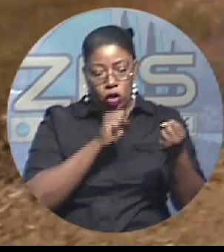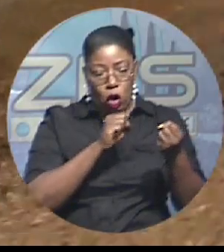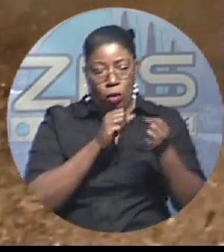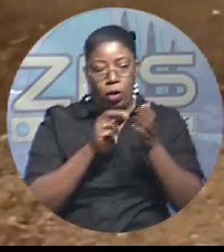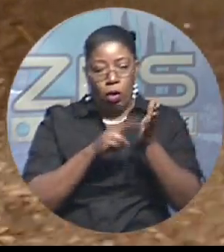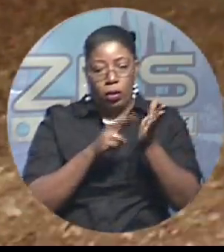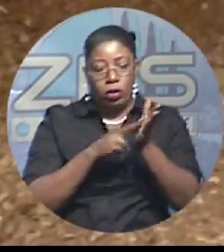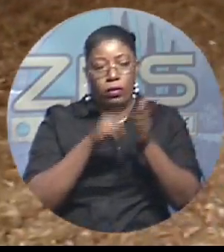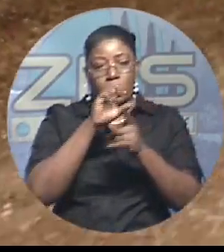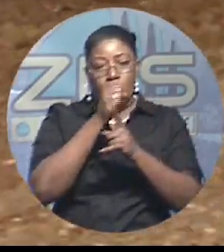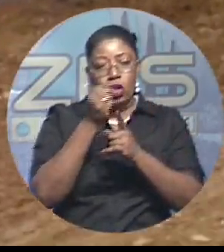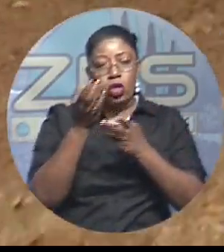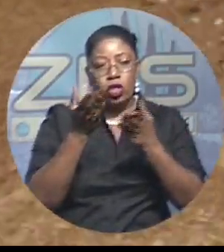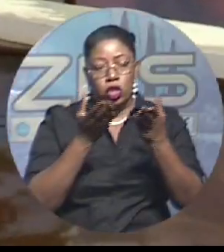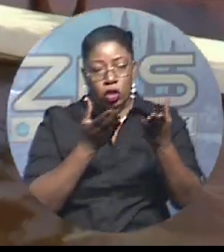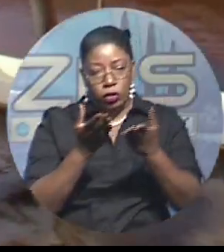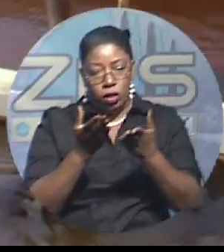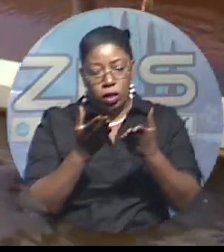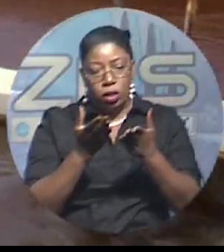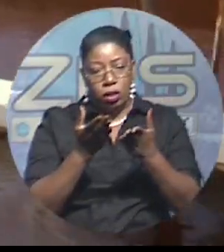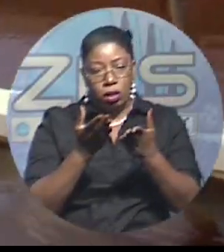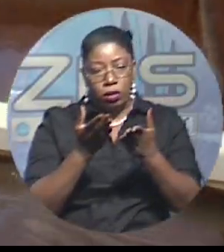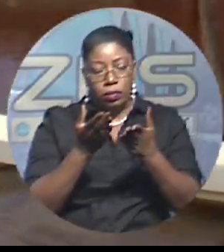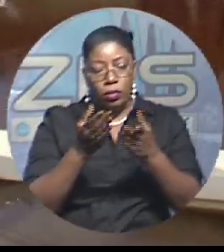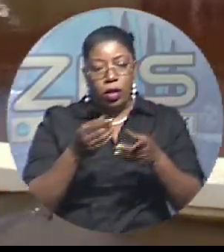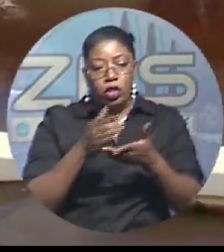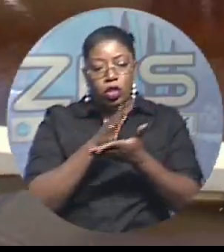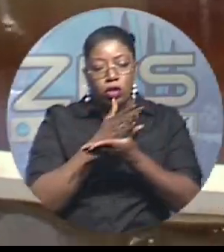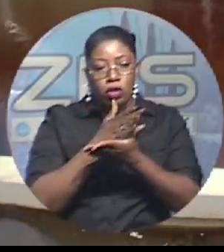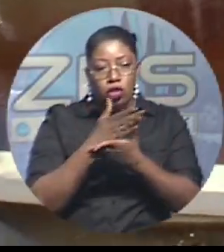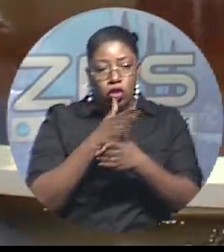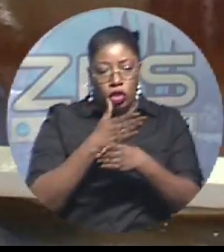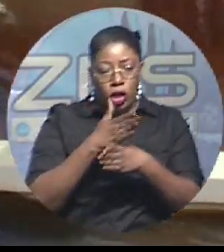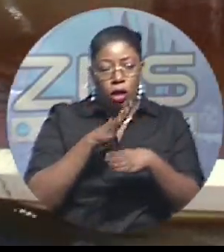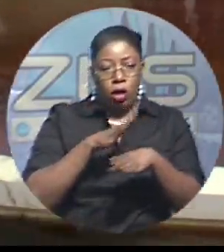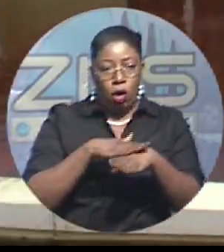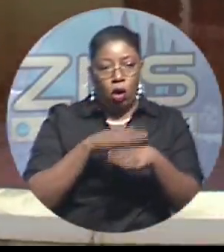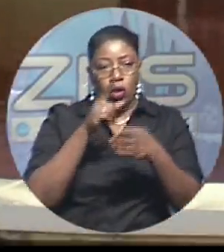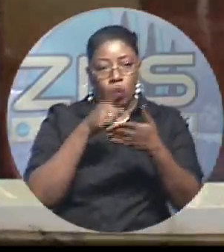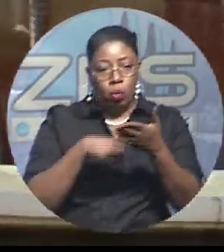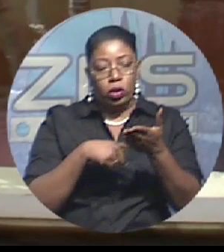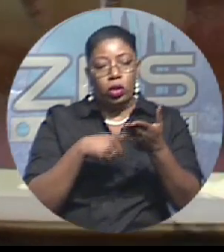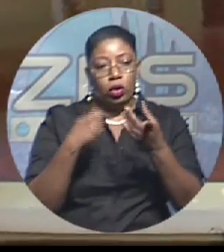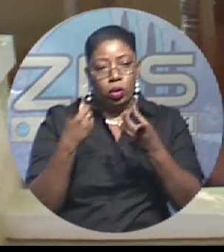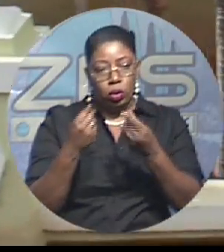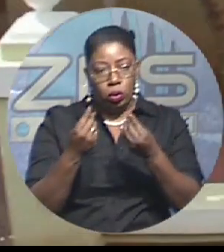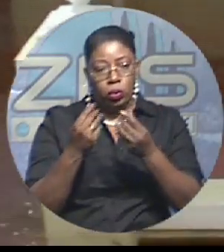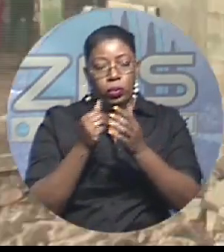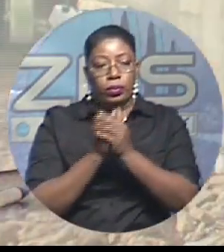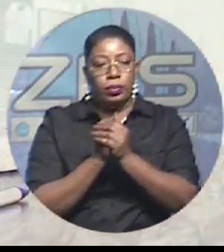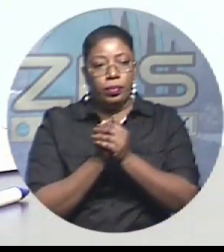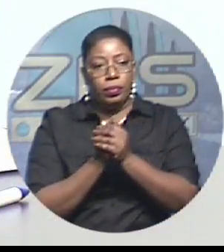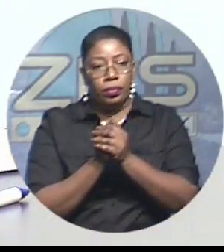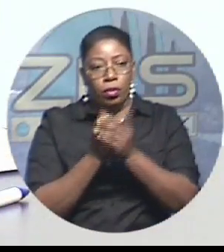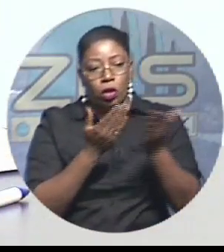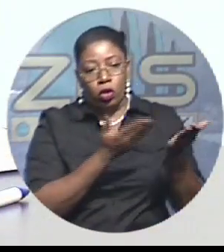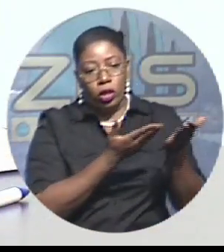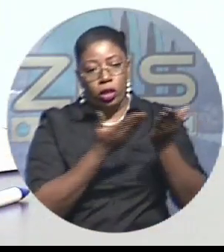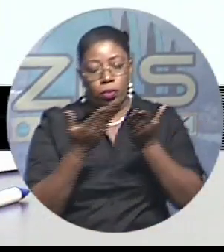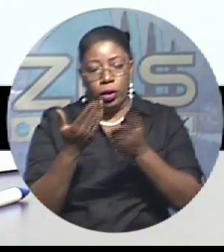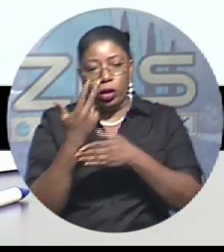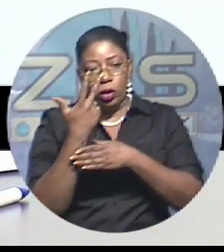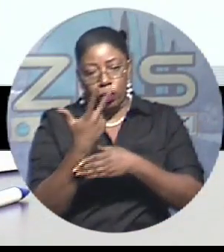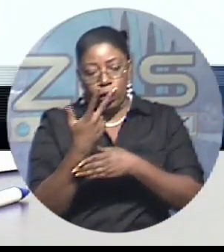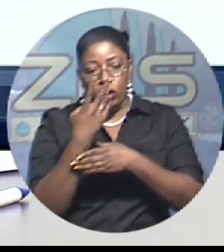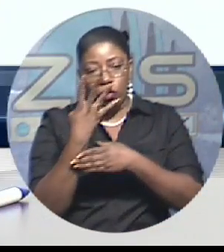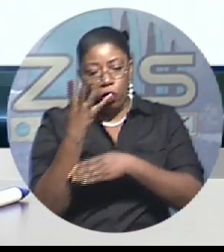Ministries of Social Services and Works also updated the media on their level of preparedness. Bring at least 3 to 4 days